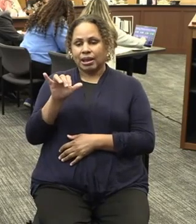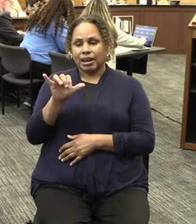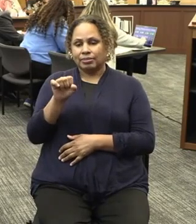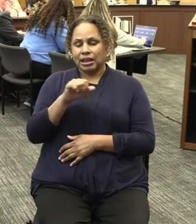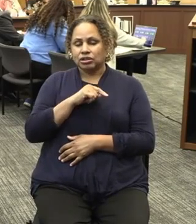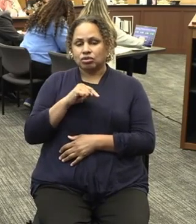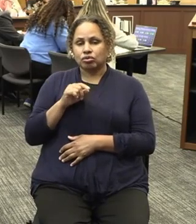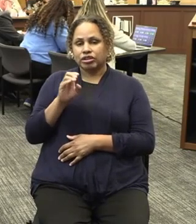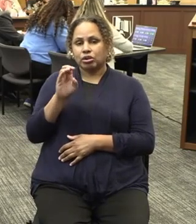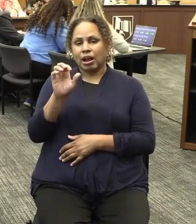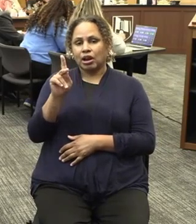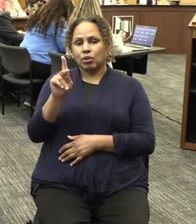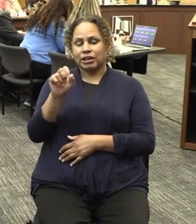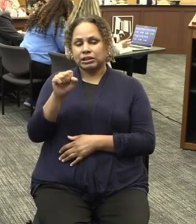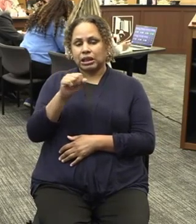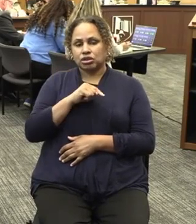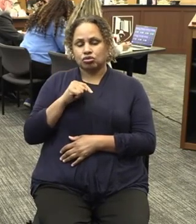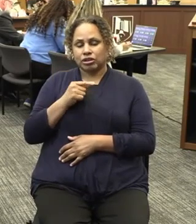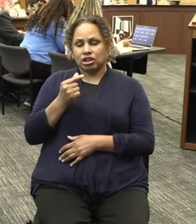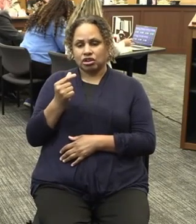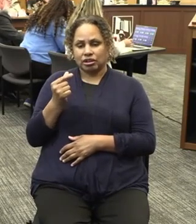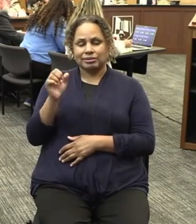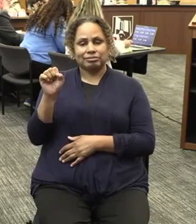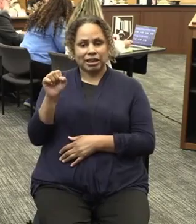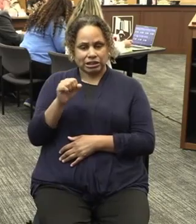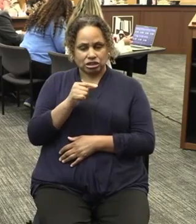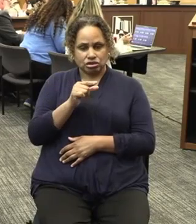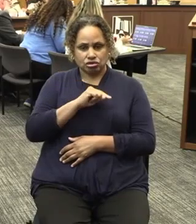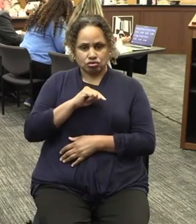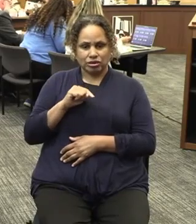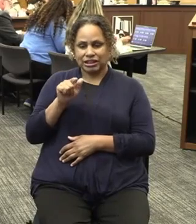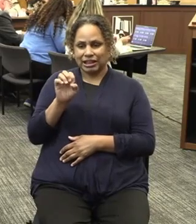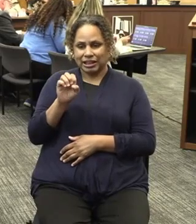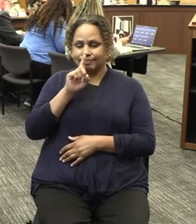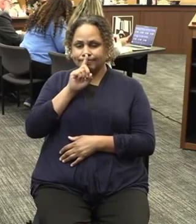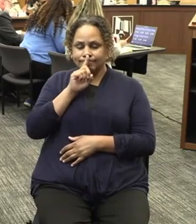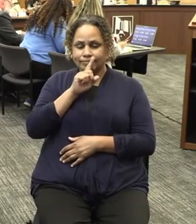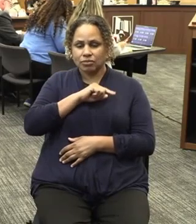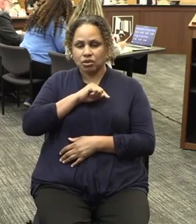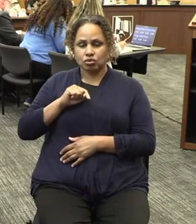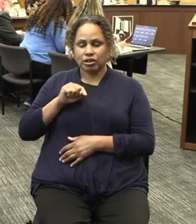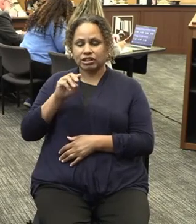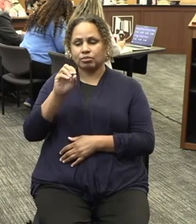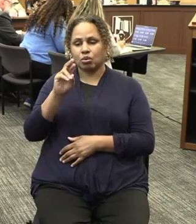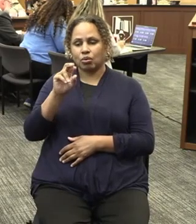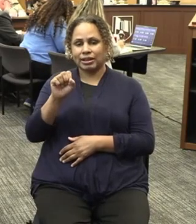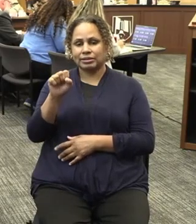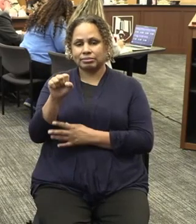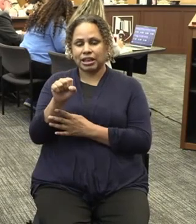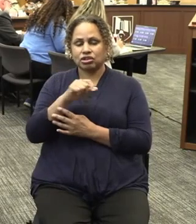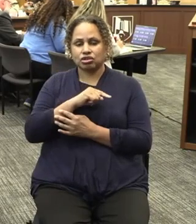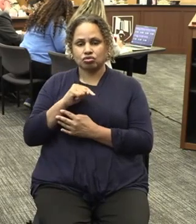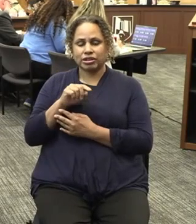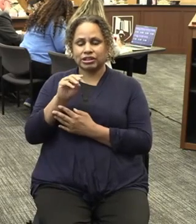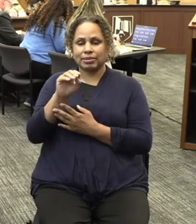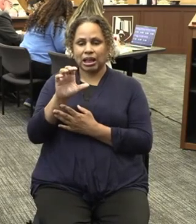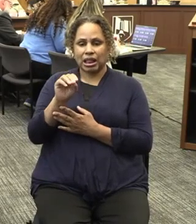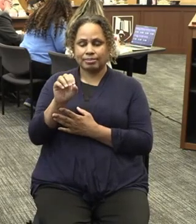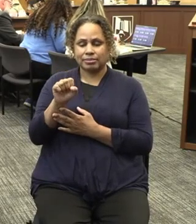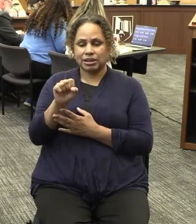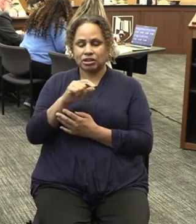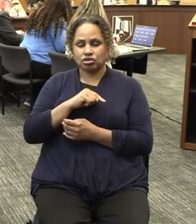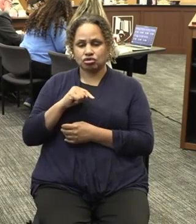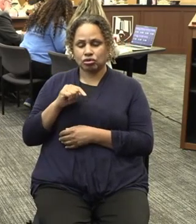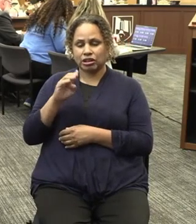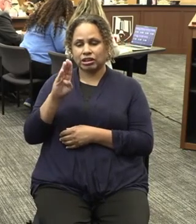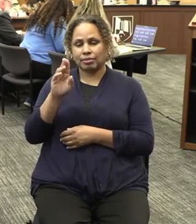Broderick, Yes. trustee Garcia Guillen, Yes. trustee Lee, trustee Morales. Yes. Trustee McCullum, Yes.